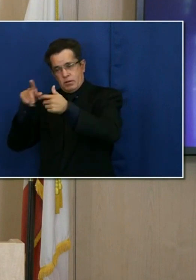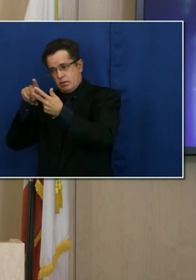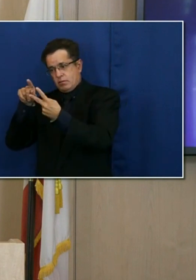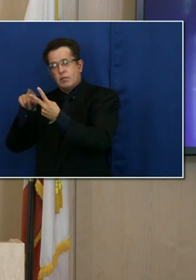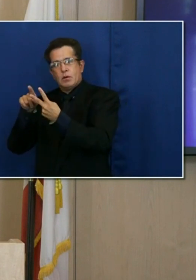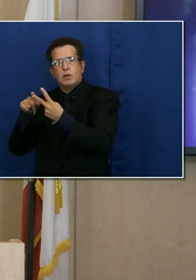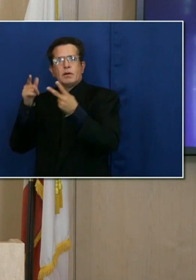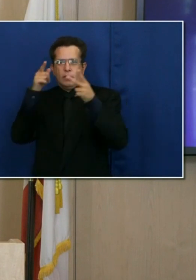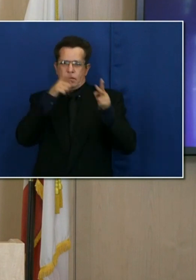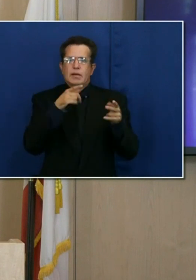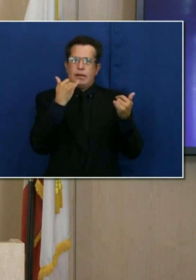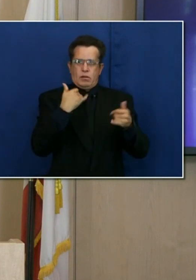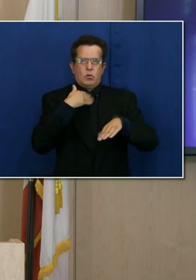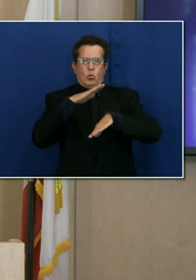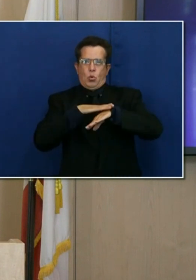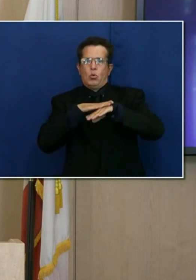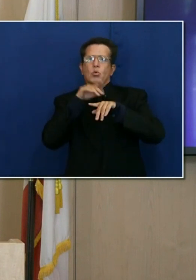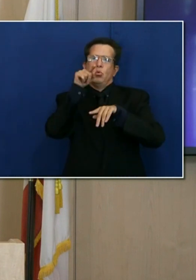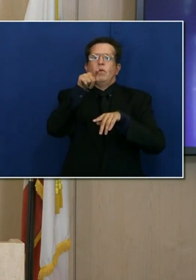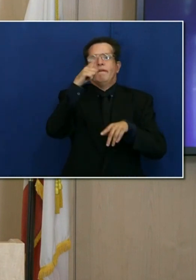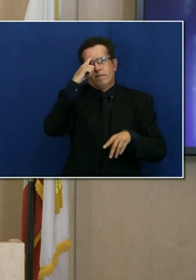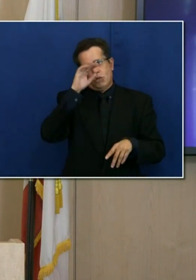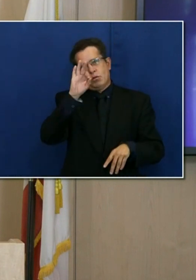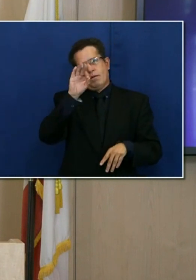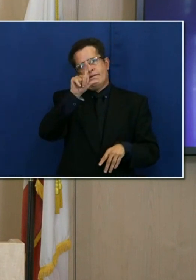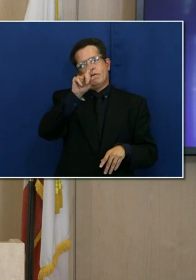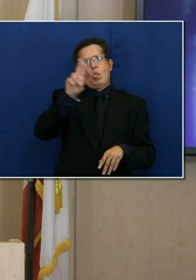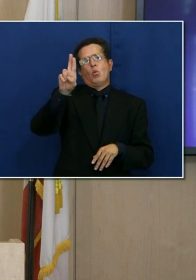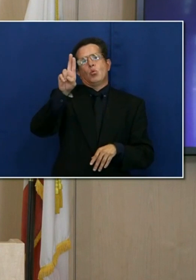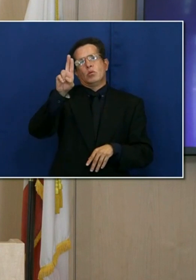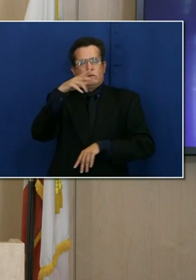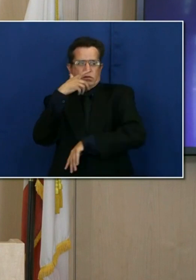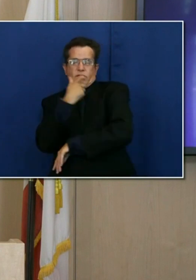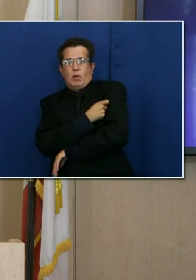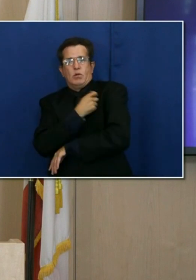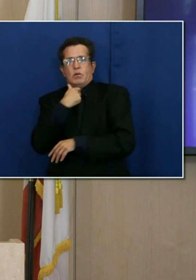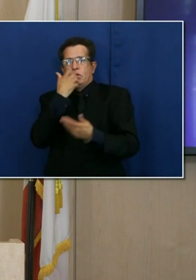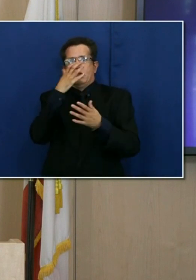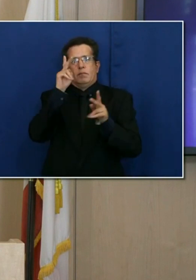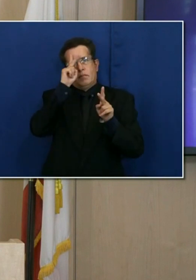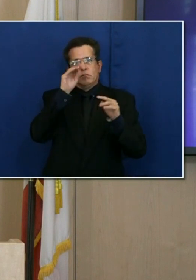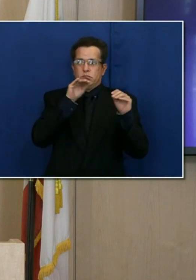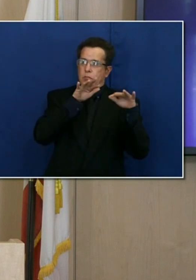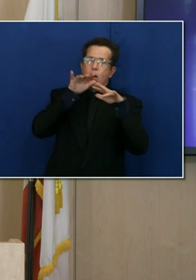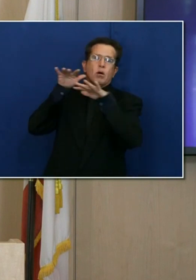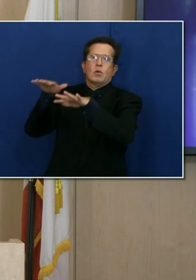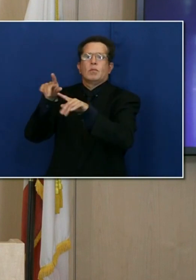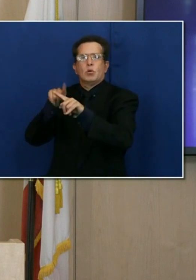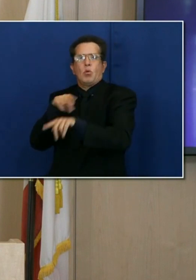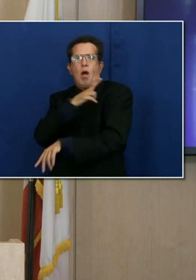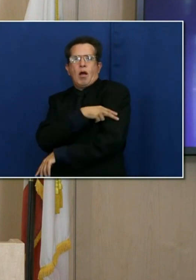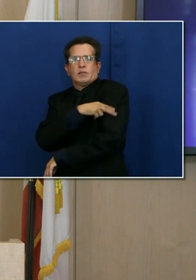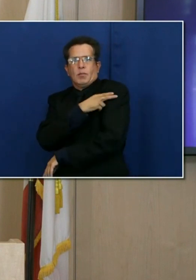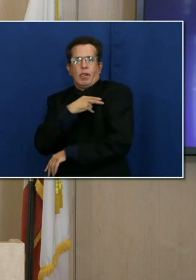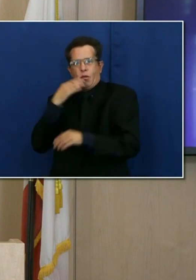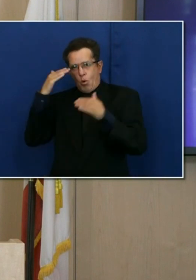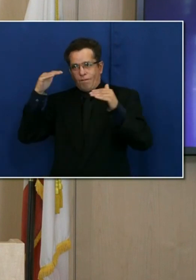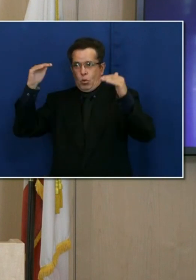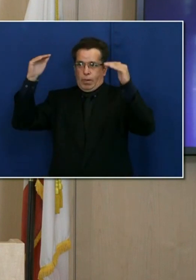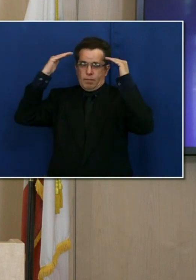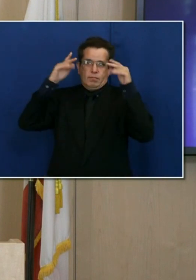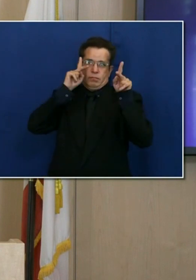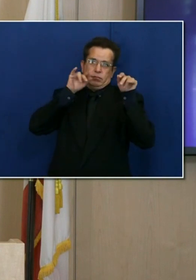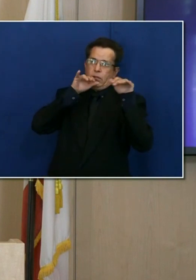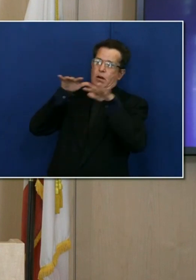are getting into flu season. We want to avoid overloading certainly our hospitals with the flu and pandemic cases, and this